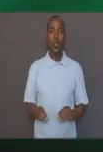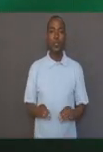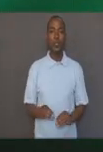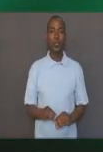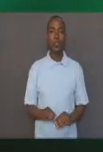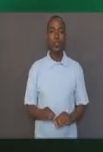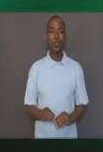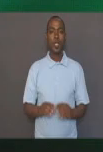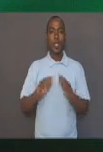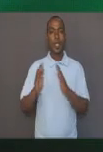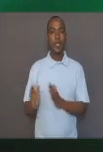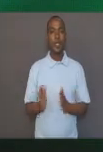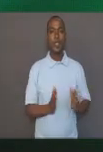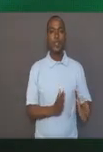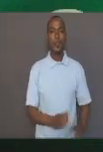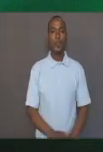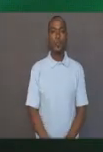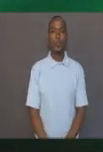Students, let's get ready.